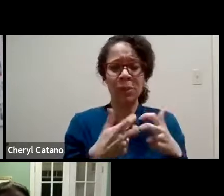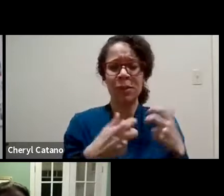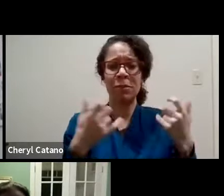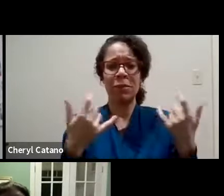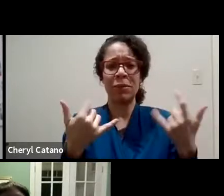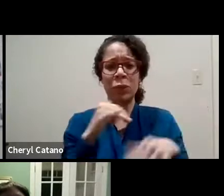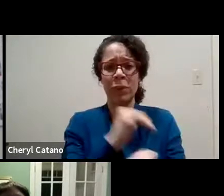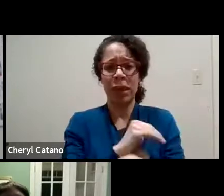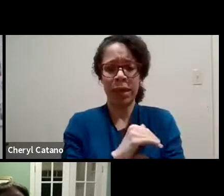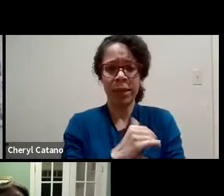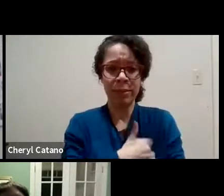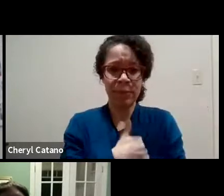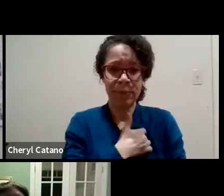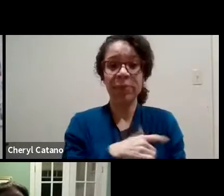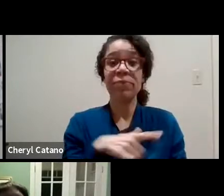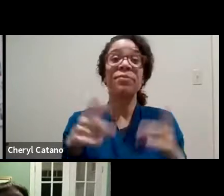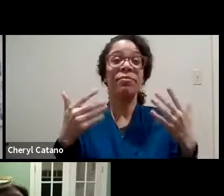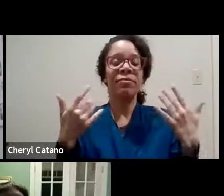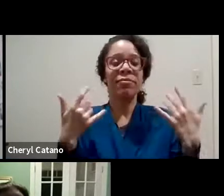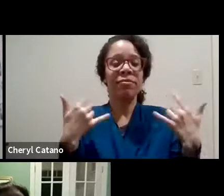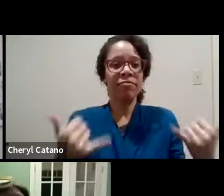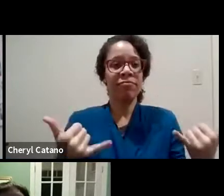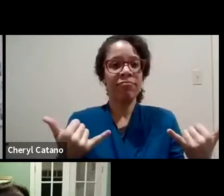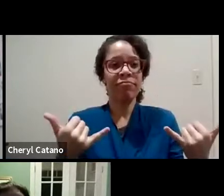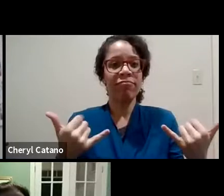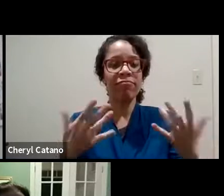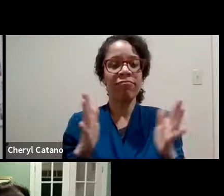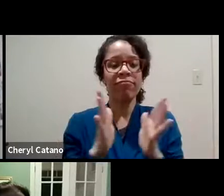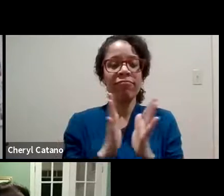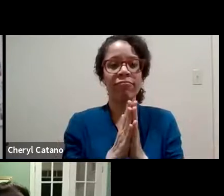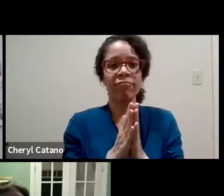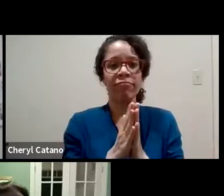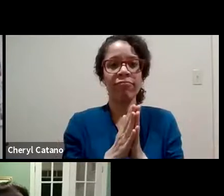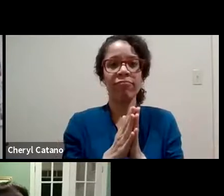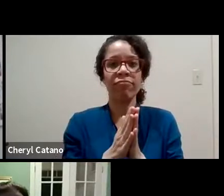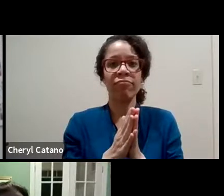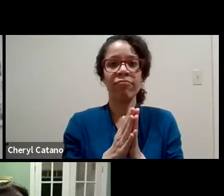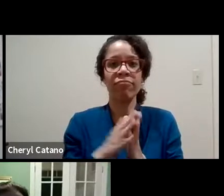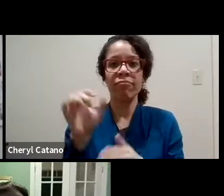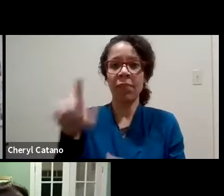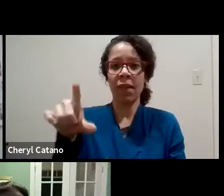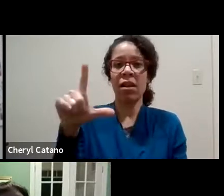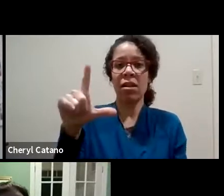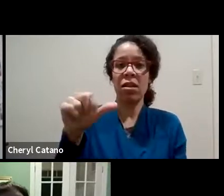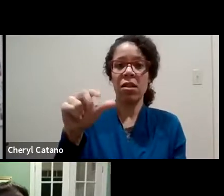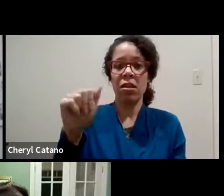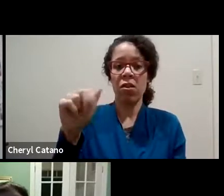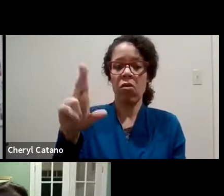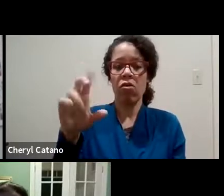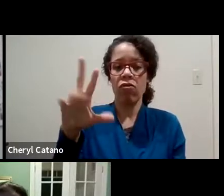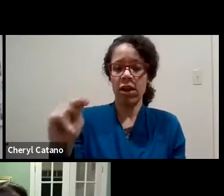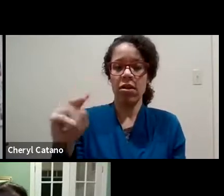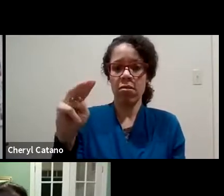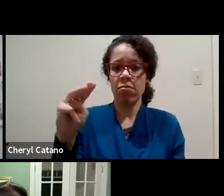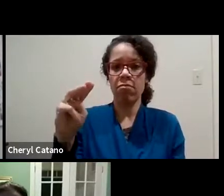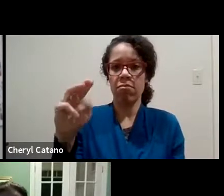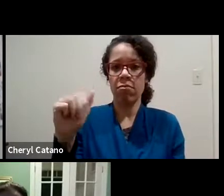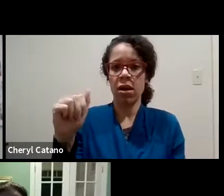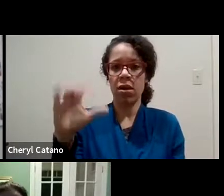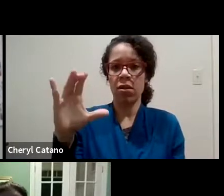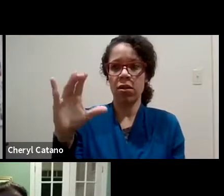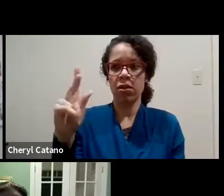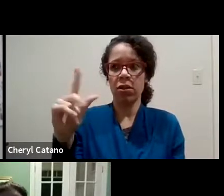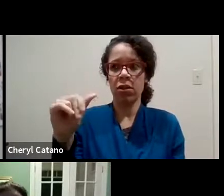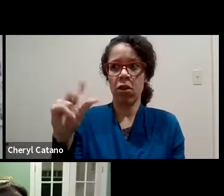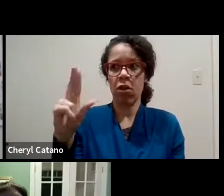this evening. Let's jump over to Lauren McAughey to fill us in on our exciting progress